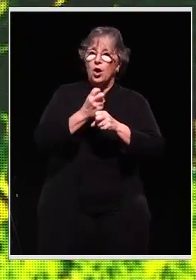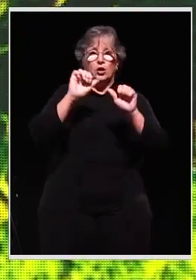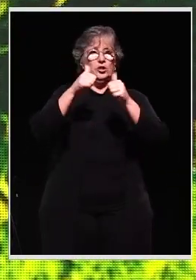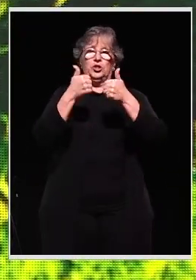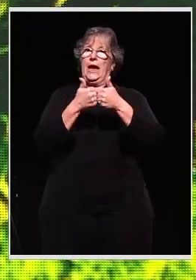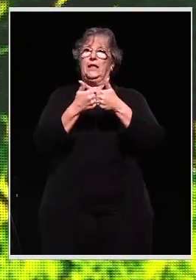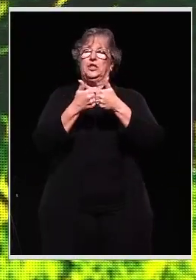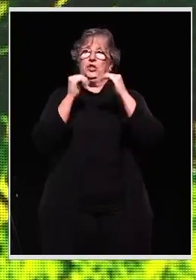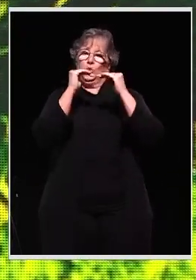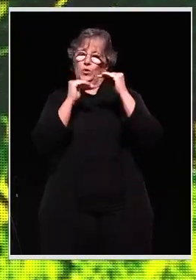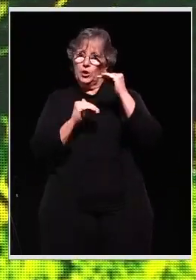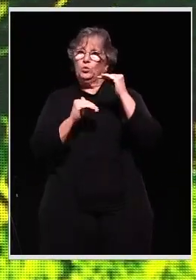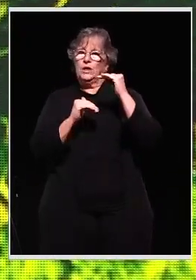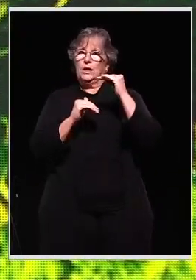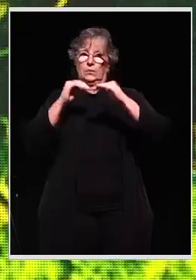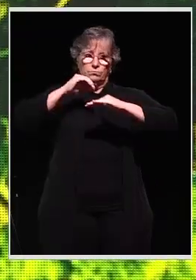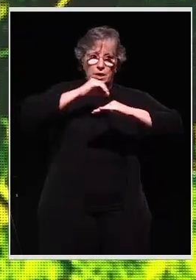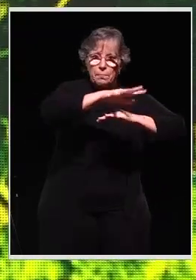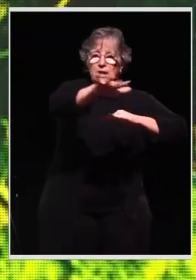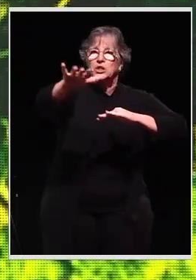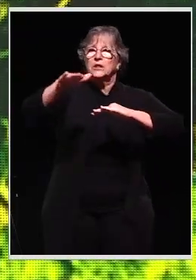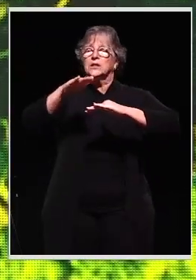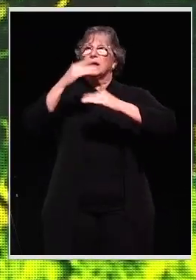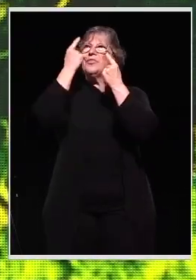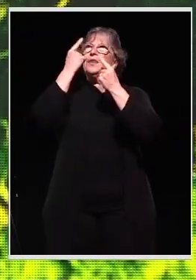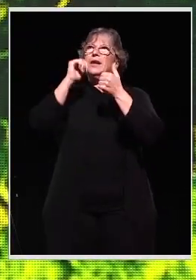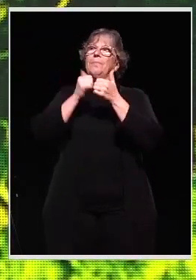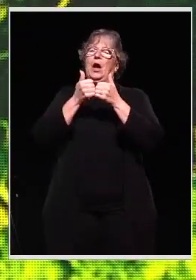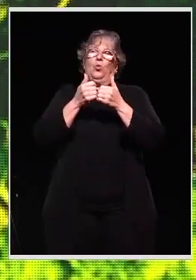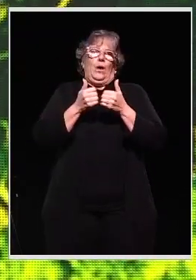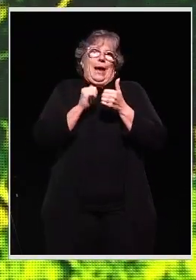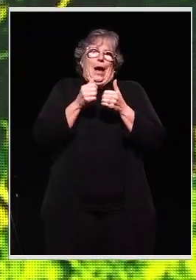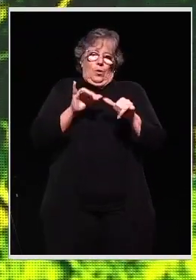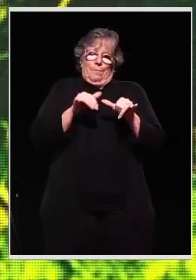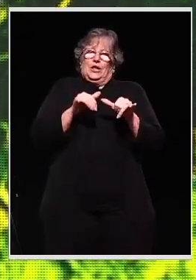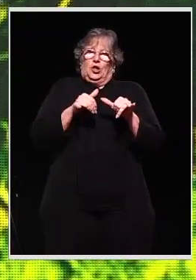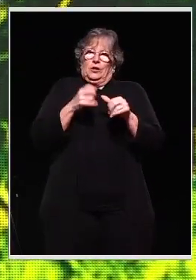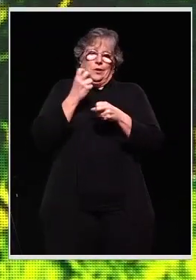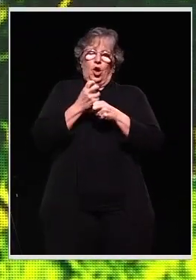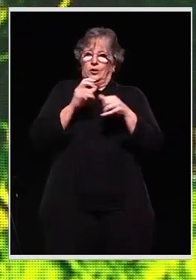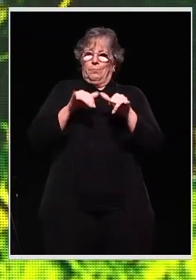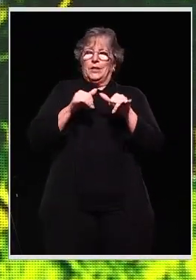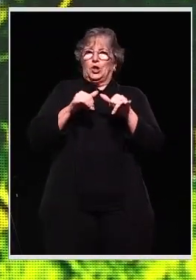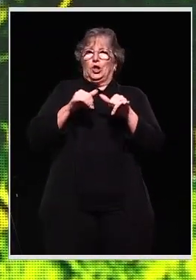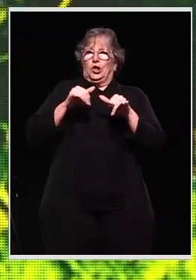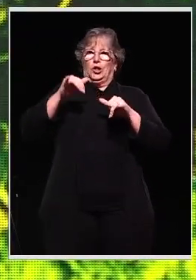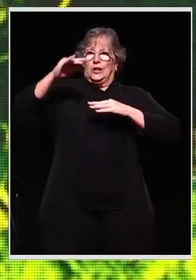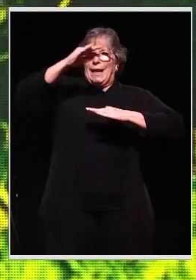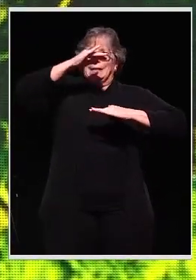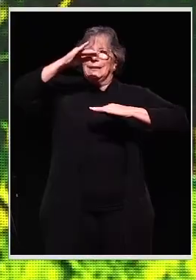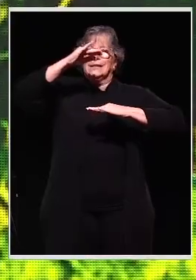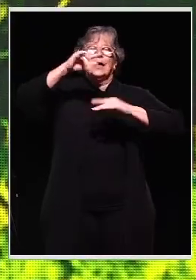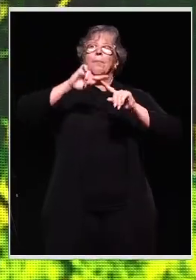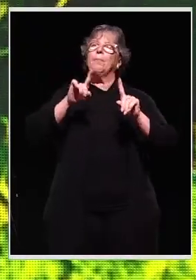to reducing those methane emissions and thinking about how to measure them. It's hard to measure gases, right? But it's one where